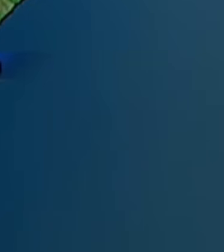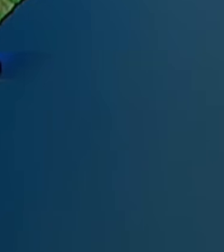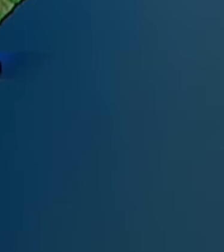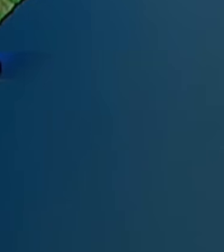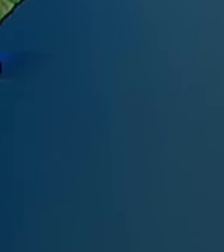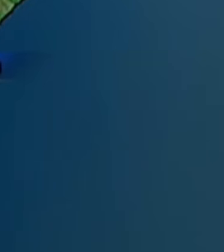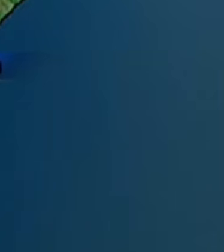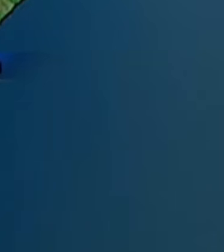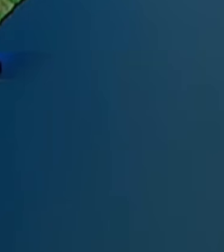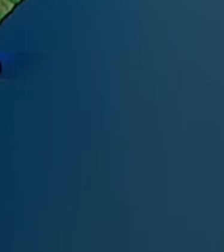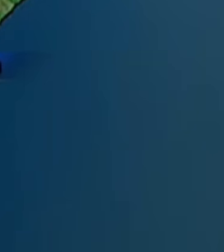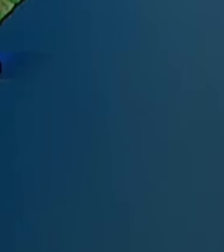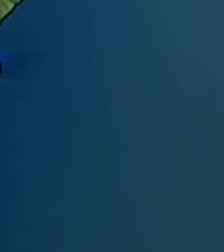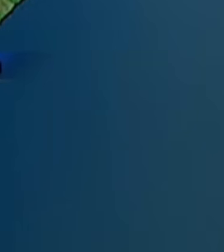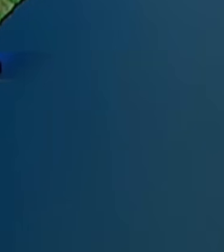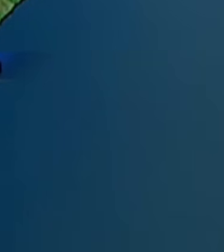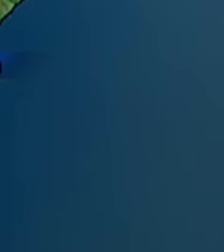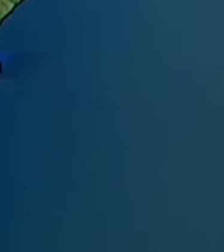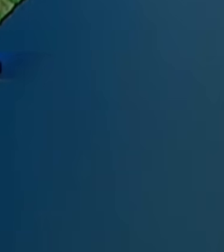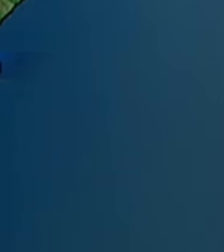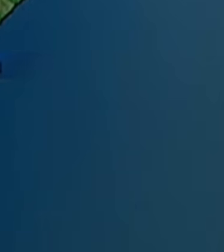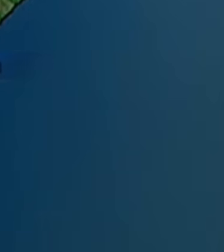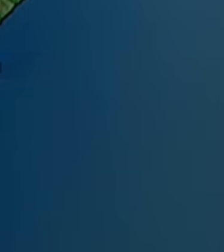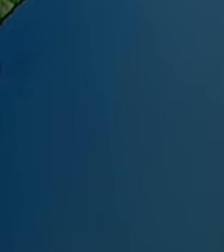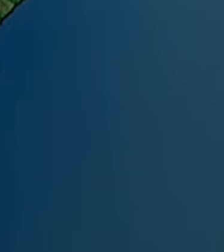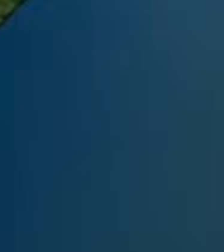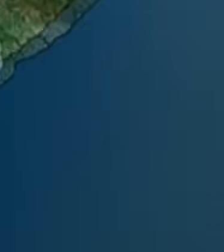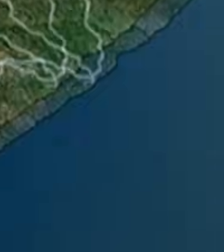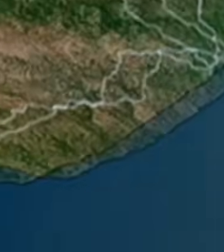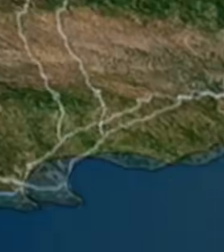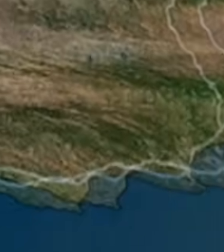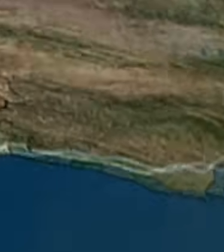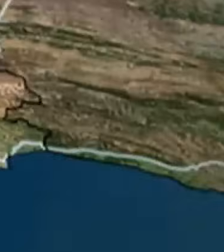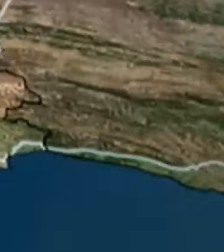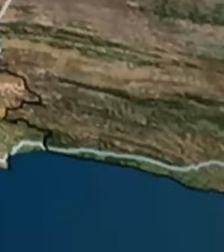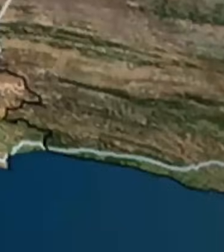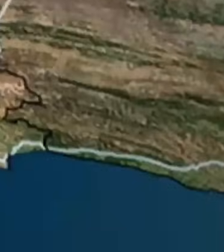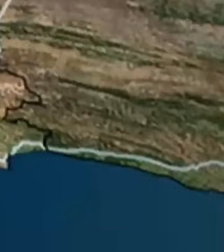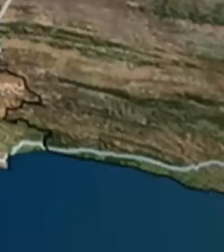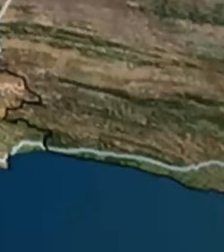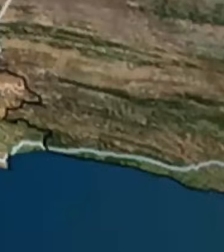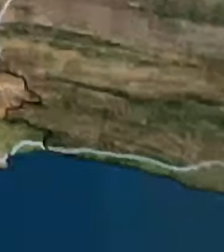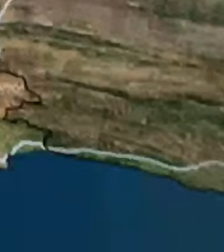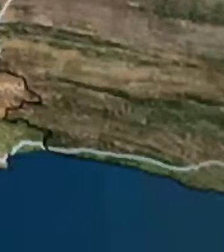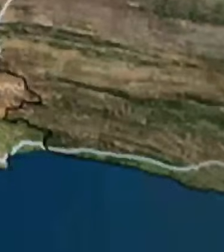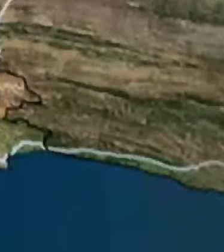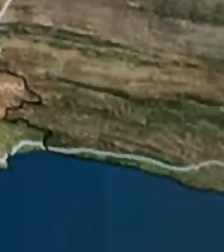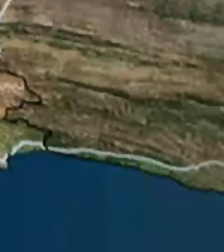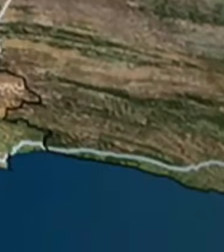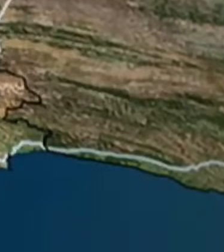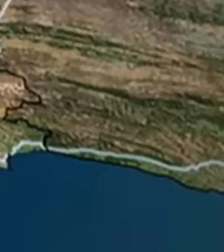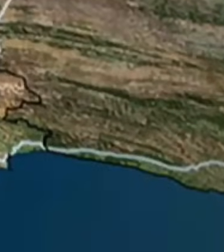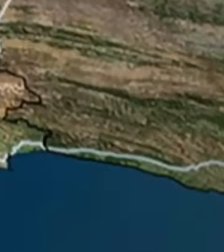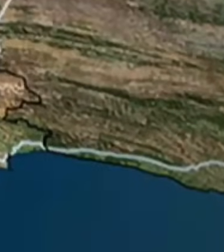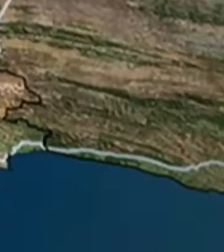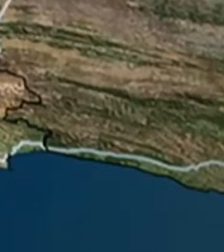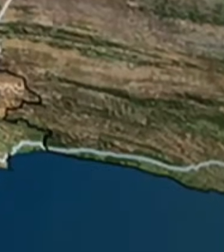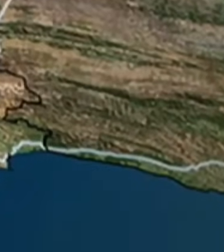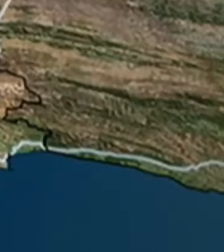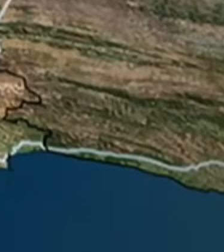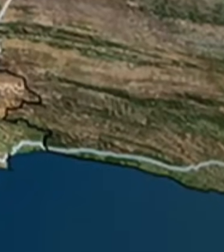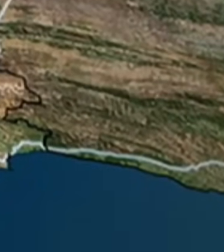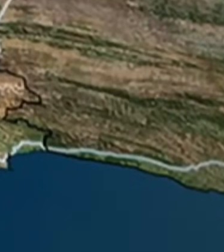tsena bjalo ka bo East London aowa magešo a rapana gabotse go atonyela ka moswane re a gona ka borwa bodikele ba kapa ka dikarolong tše le gona go laetša go botsena fela go